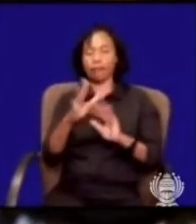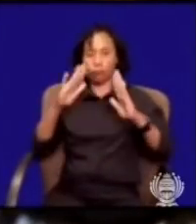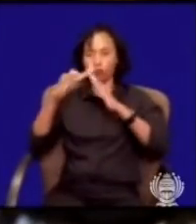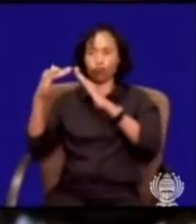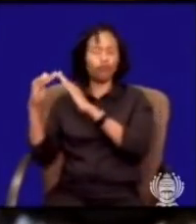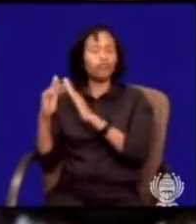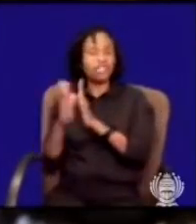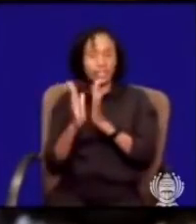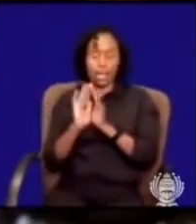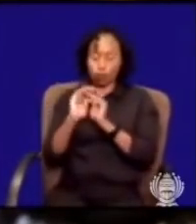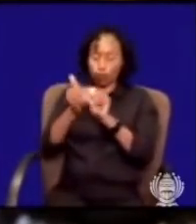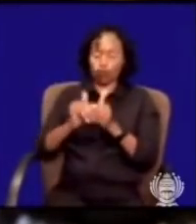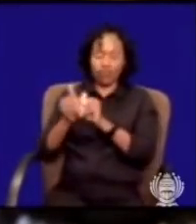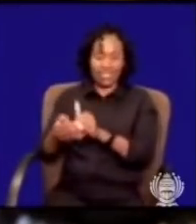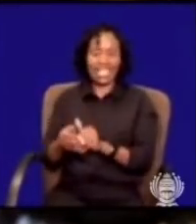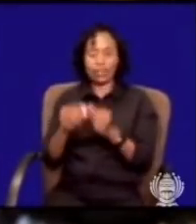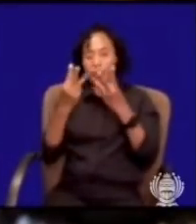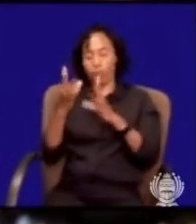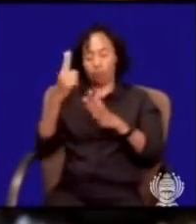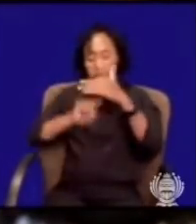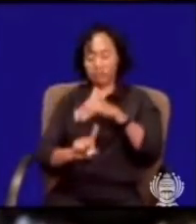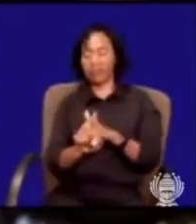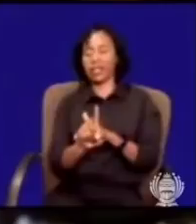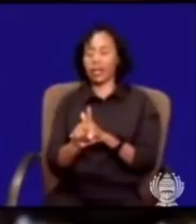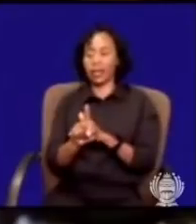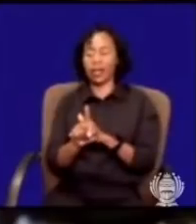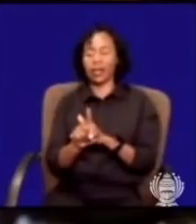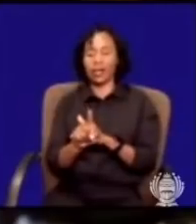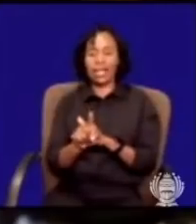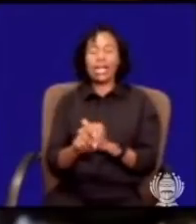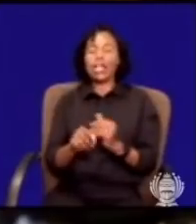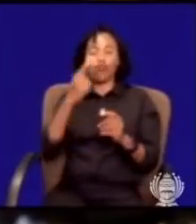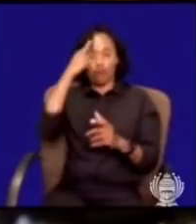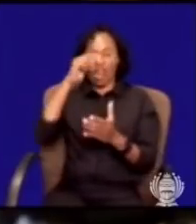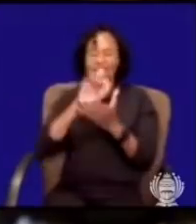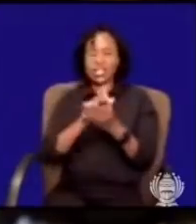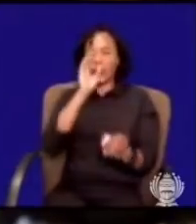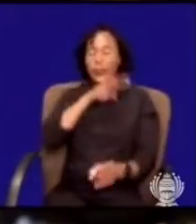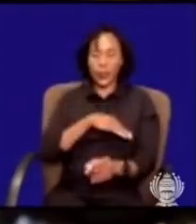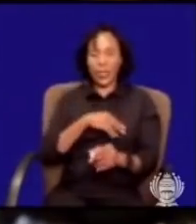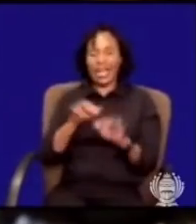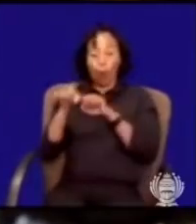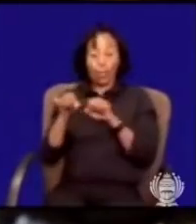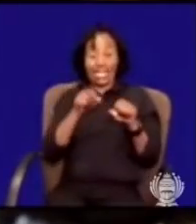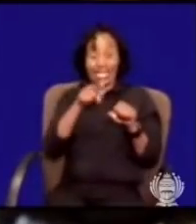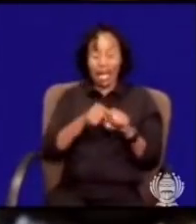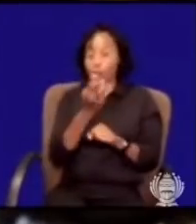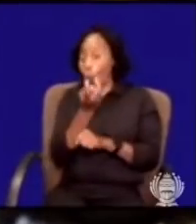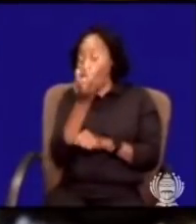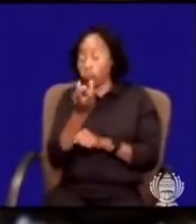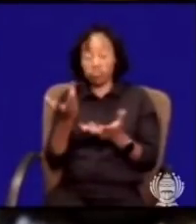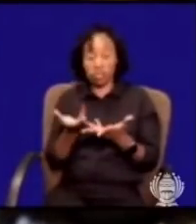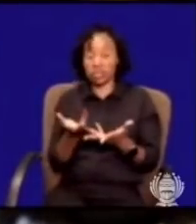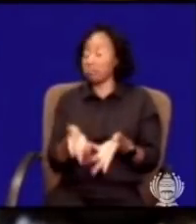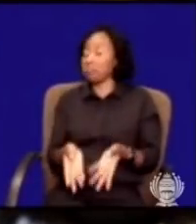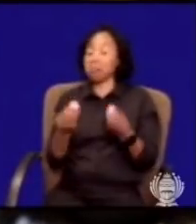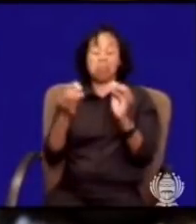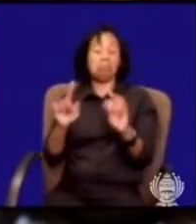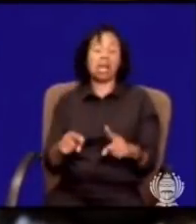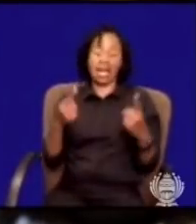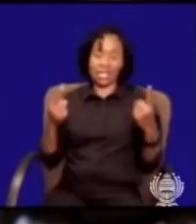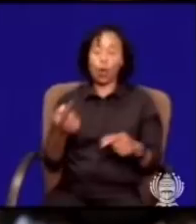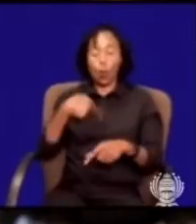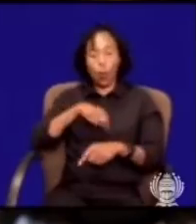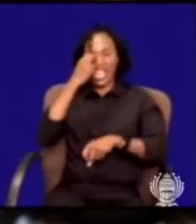way for its people. And without trust, this consensus you seek will remain ever elusive. What we need is